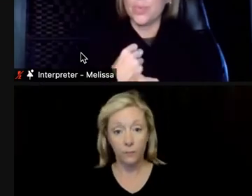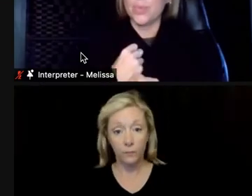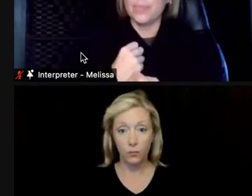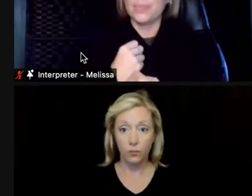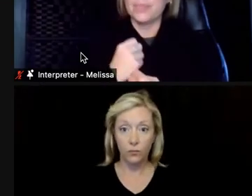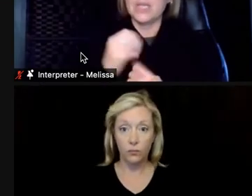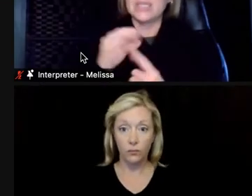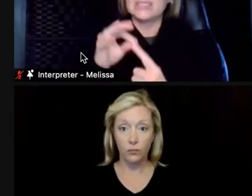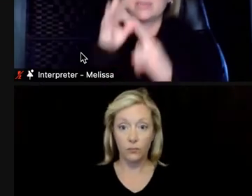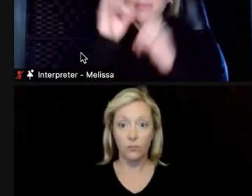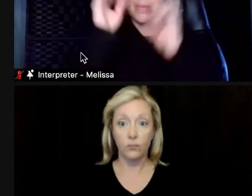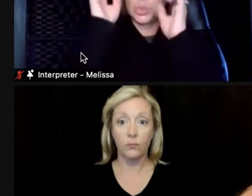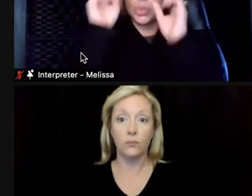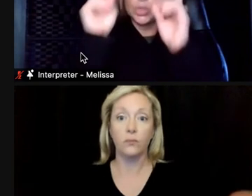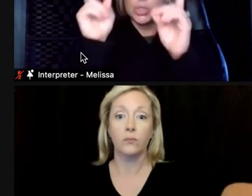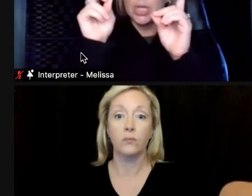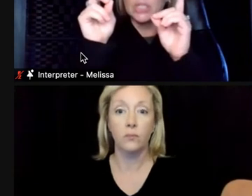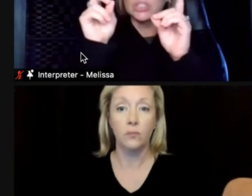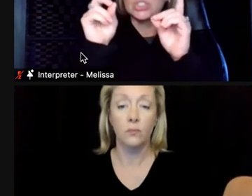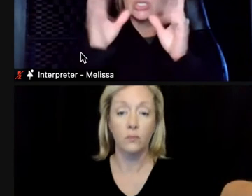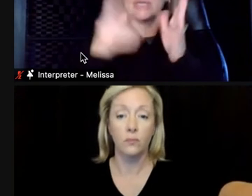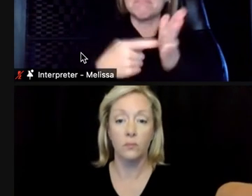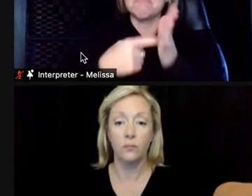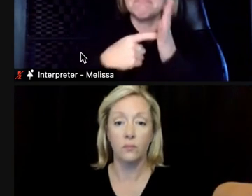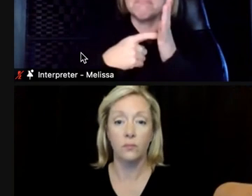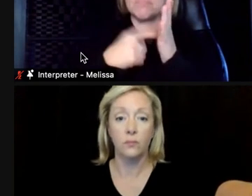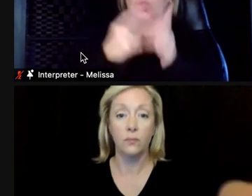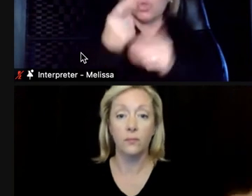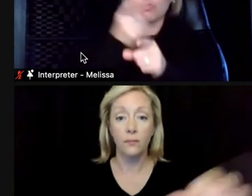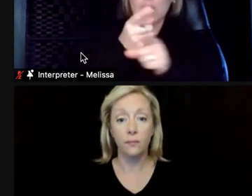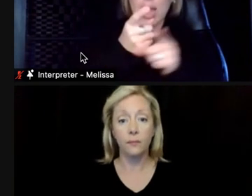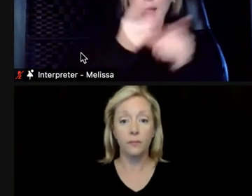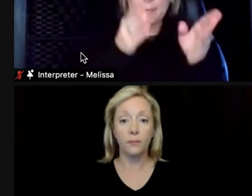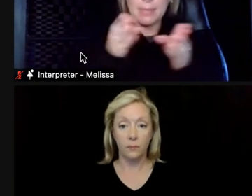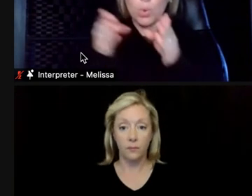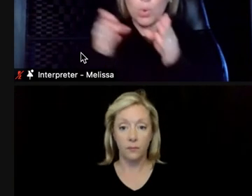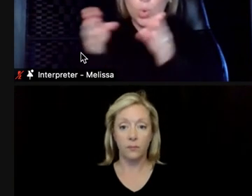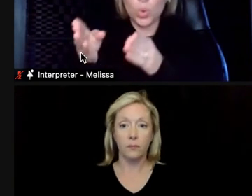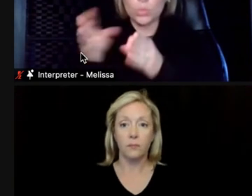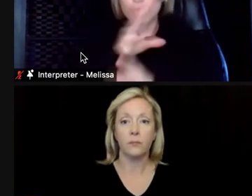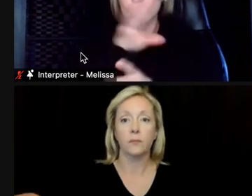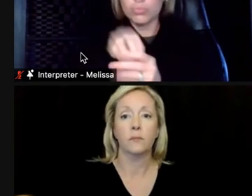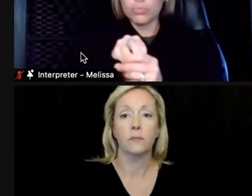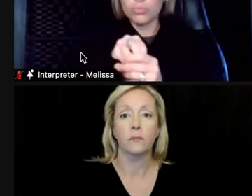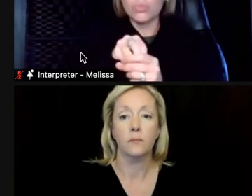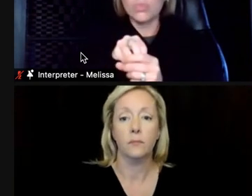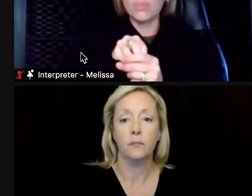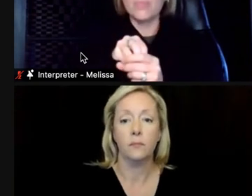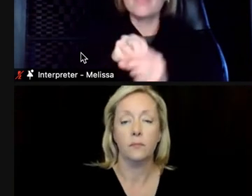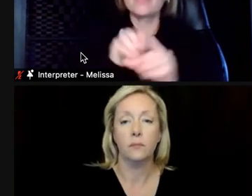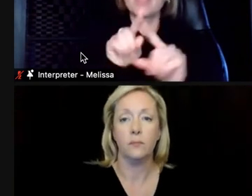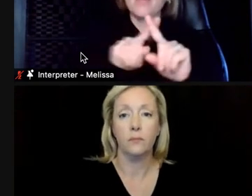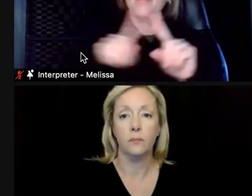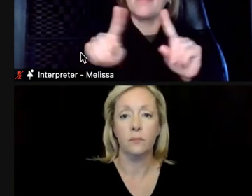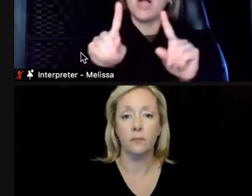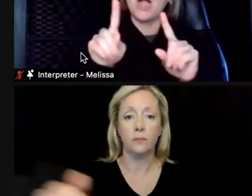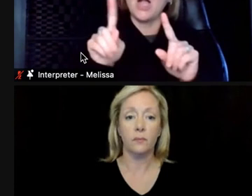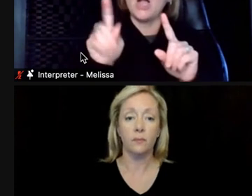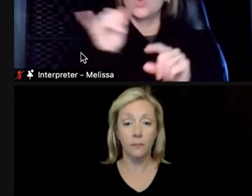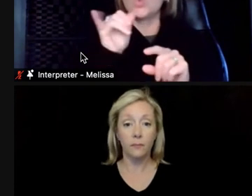Special education, you know, it takes the right people to be in special education, but it really takes the